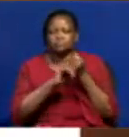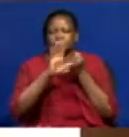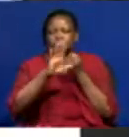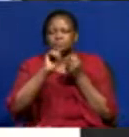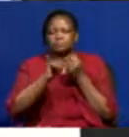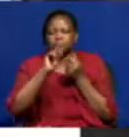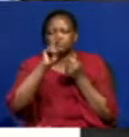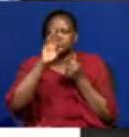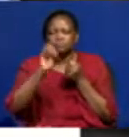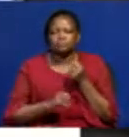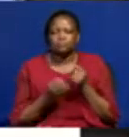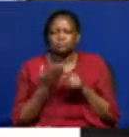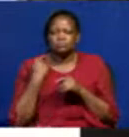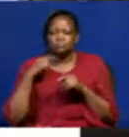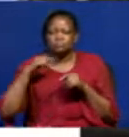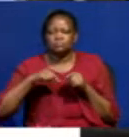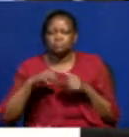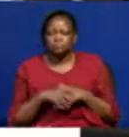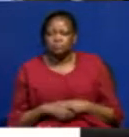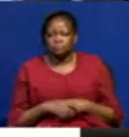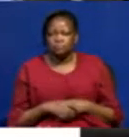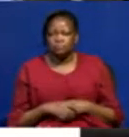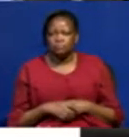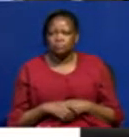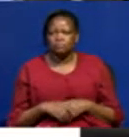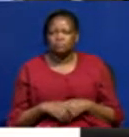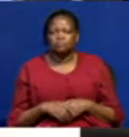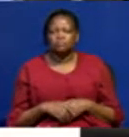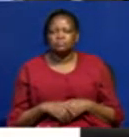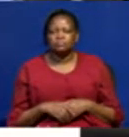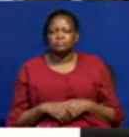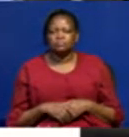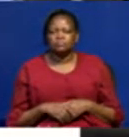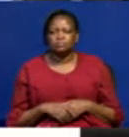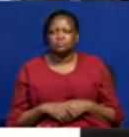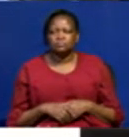65.2% during the previous quarter. Benson Duba reporting for Prime Edition.